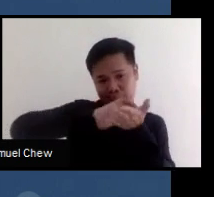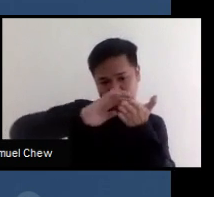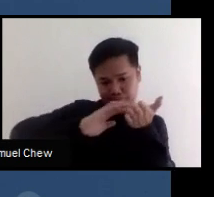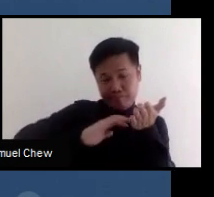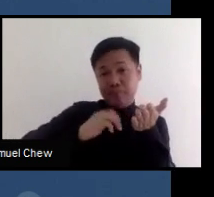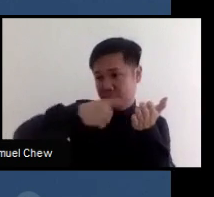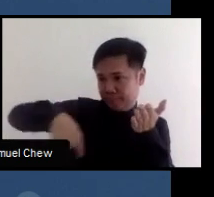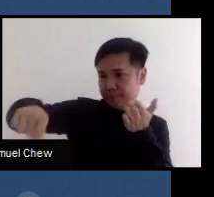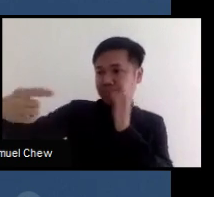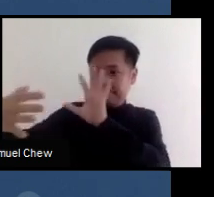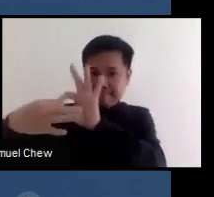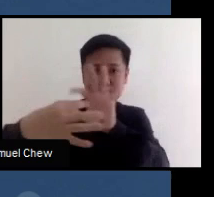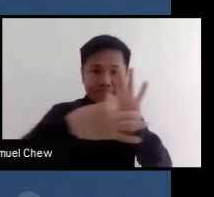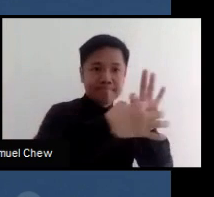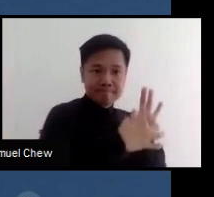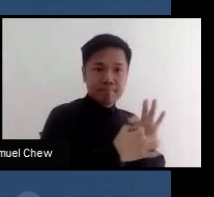states, that